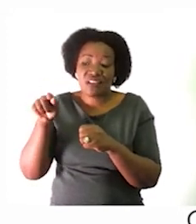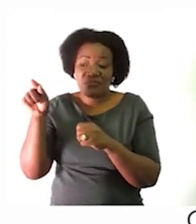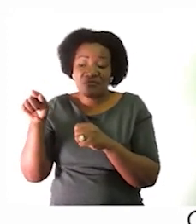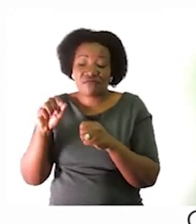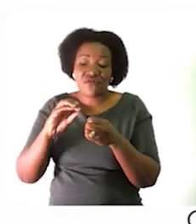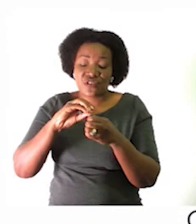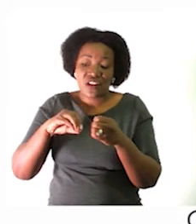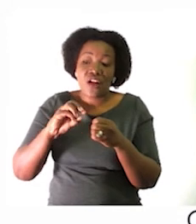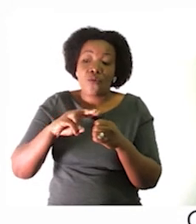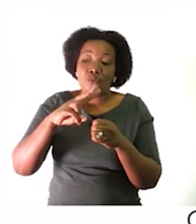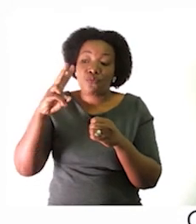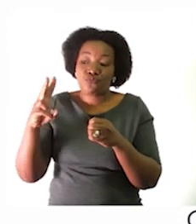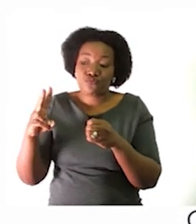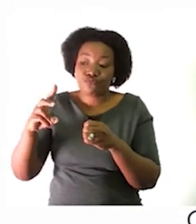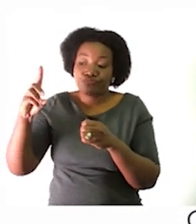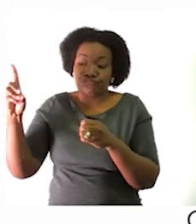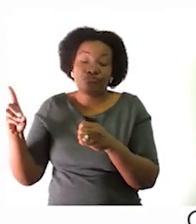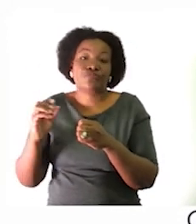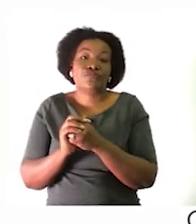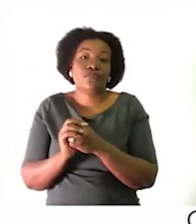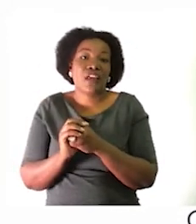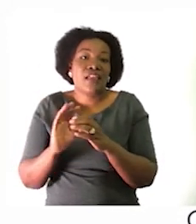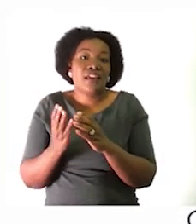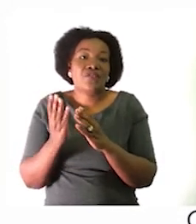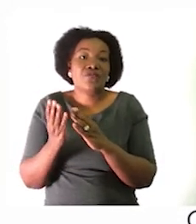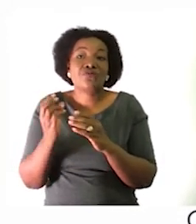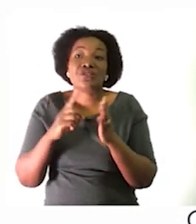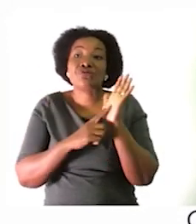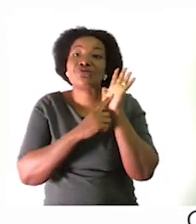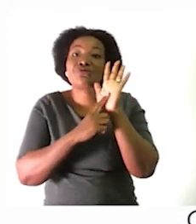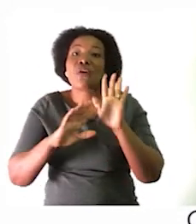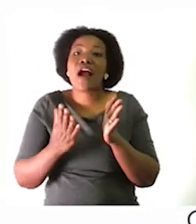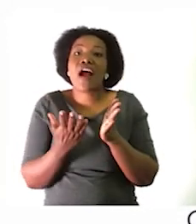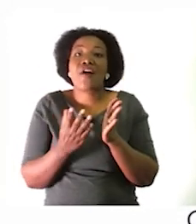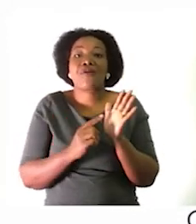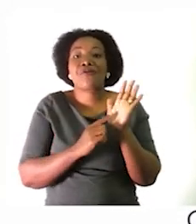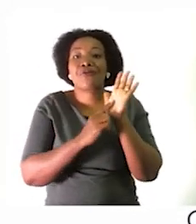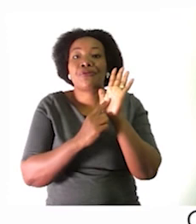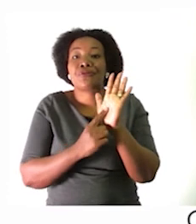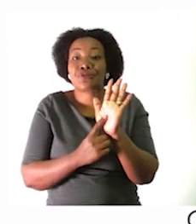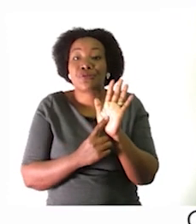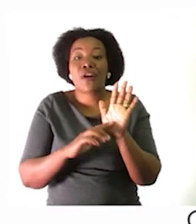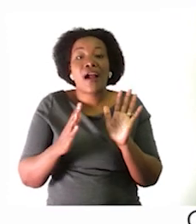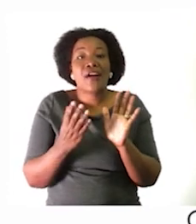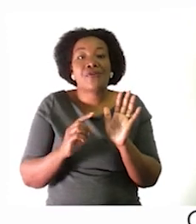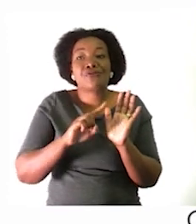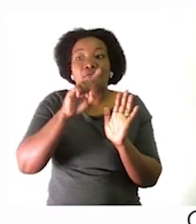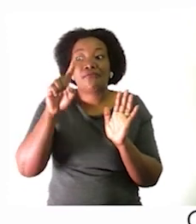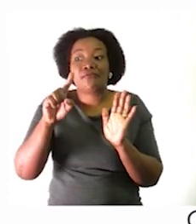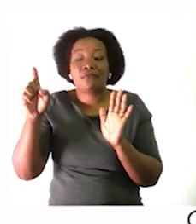right. You can always indicate how you are jumping 2 places. After you finish